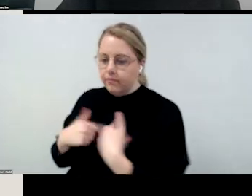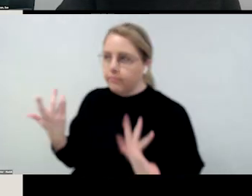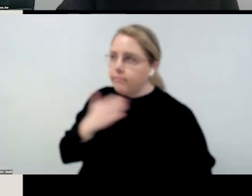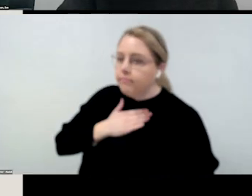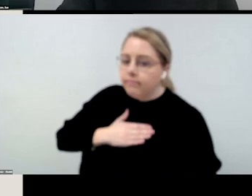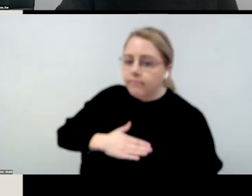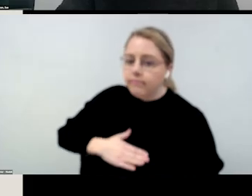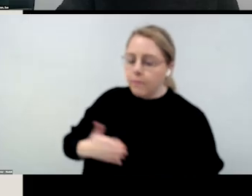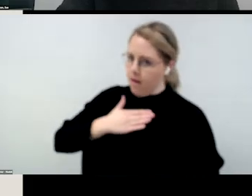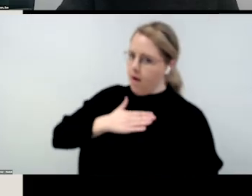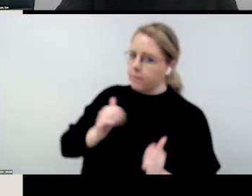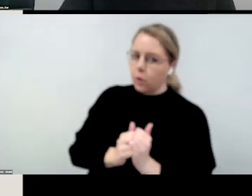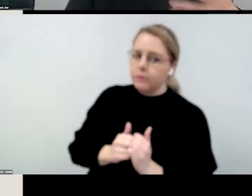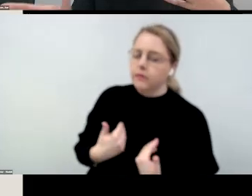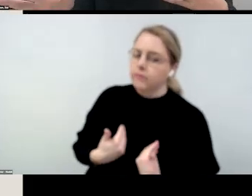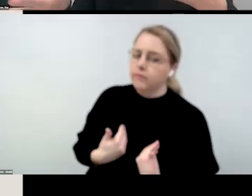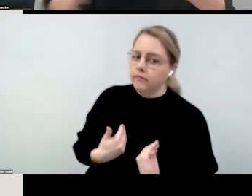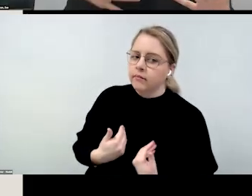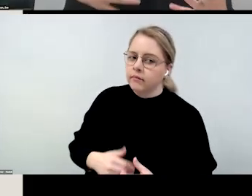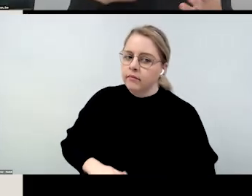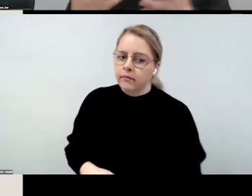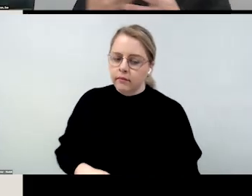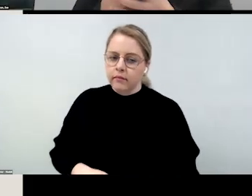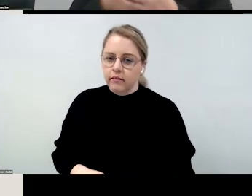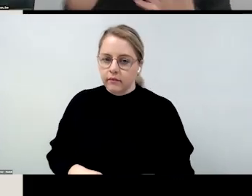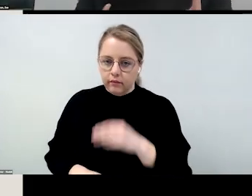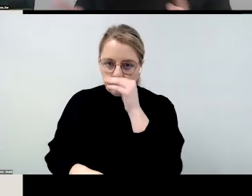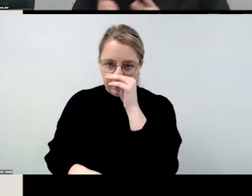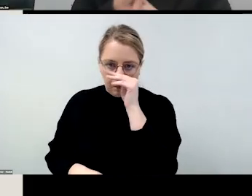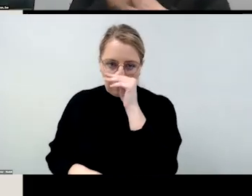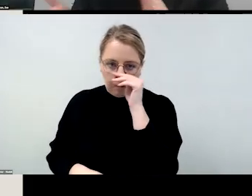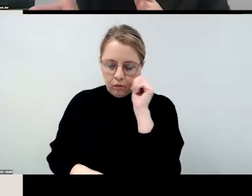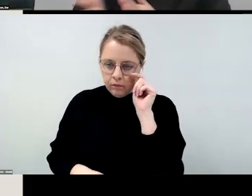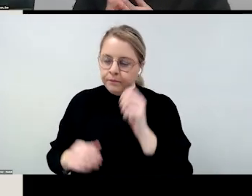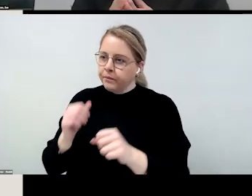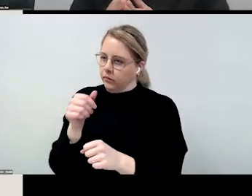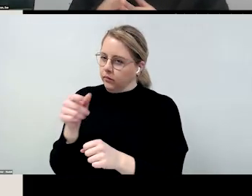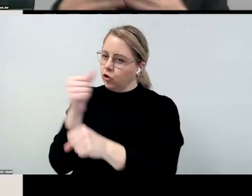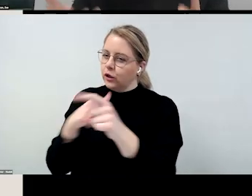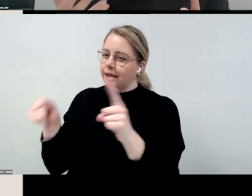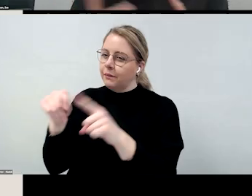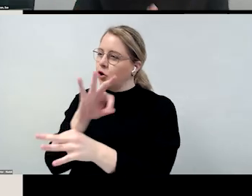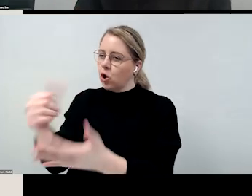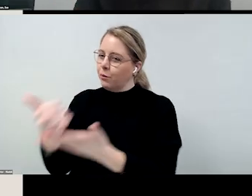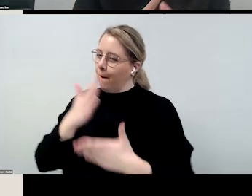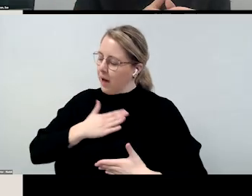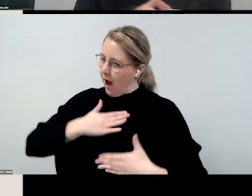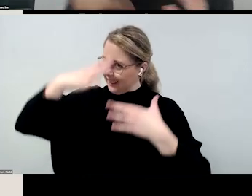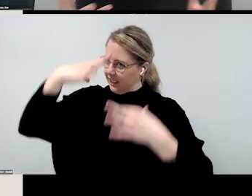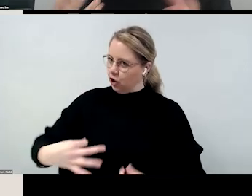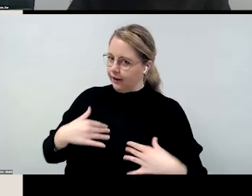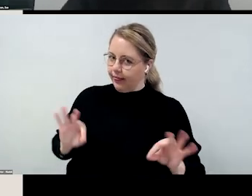decisions. This is an example of where the GP is failing to support George's decision making or help him